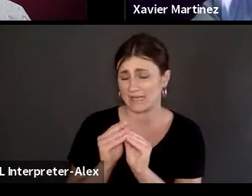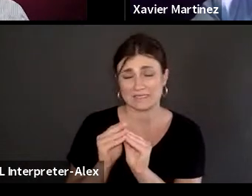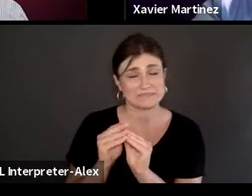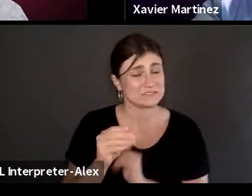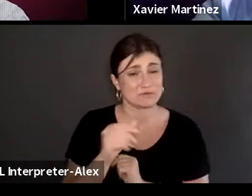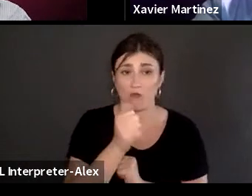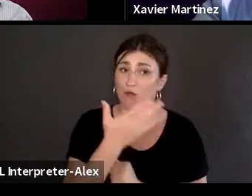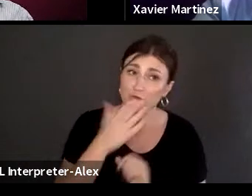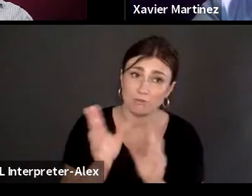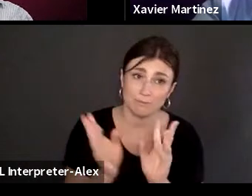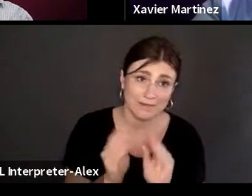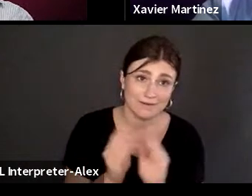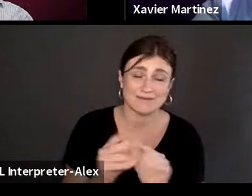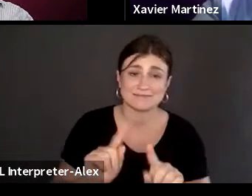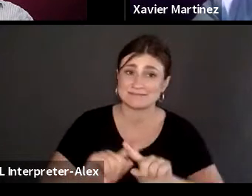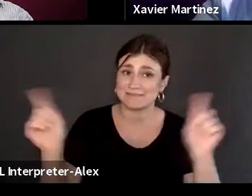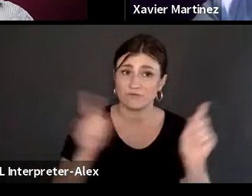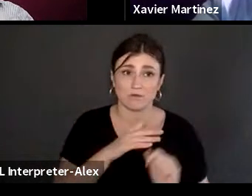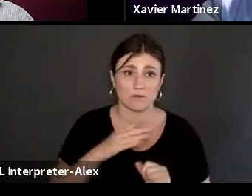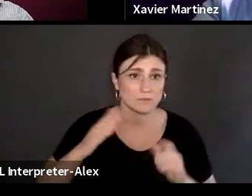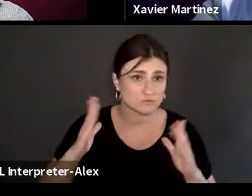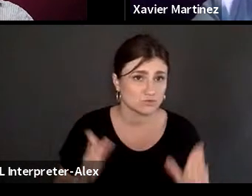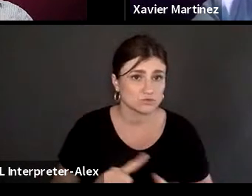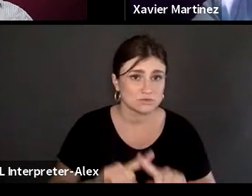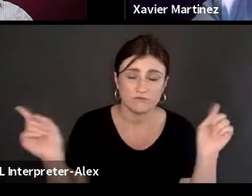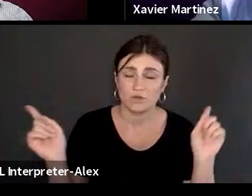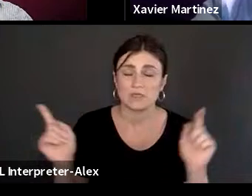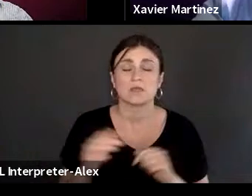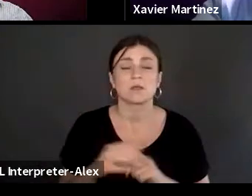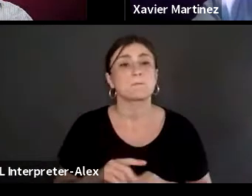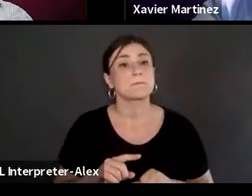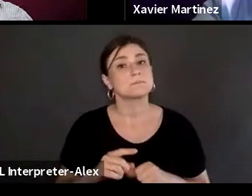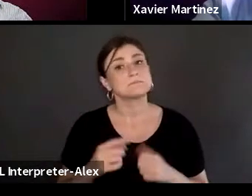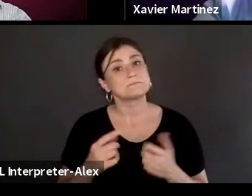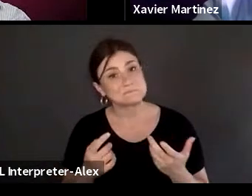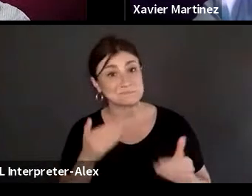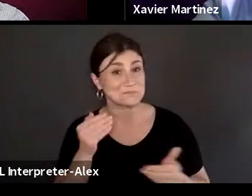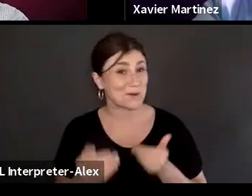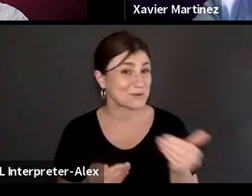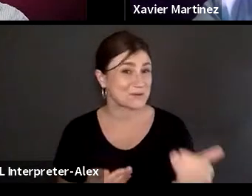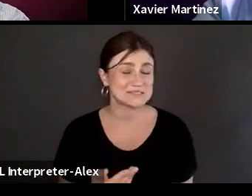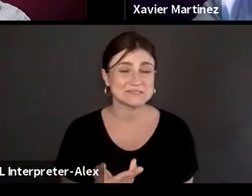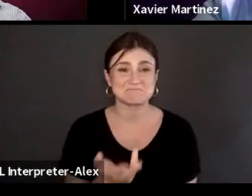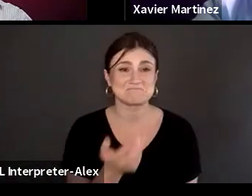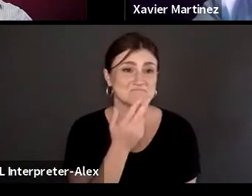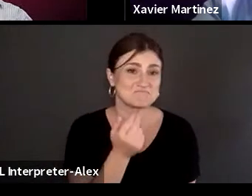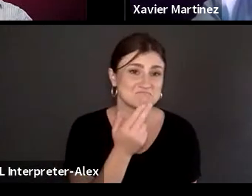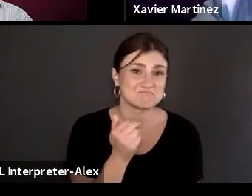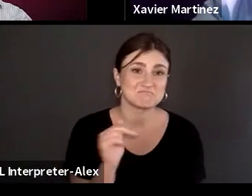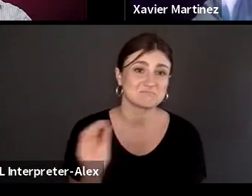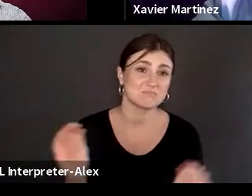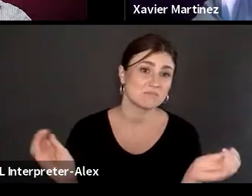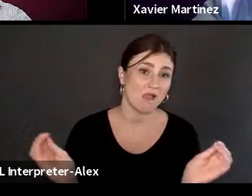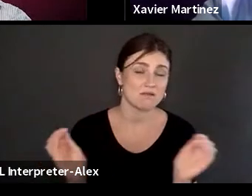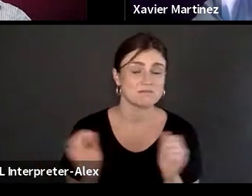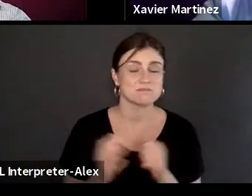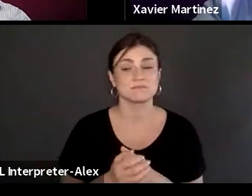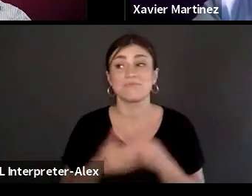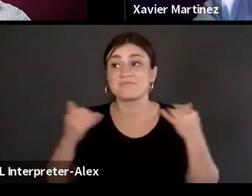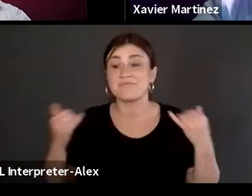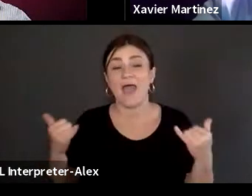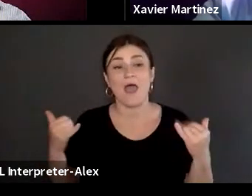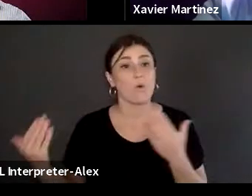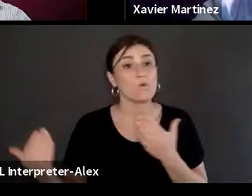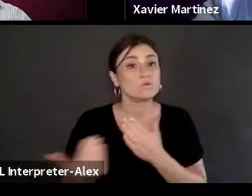said, I don't think much progress was made at that time. But at the same time, this is a new day. This is new